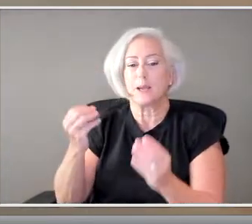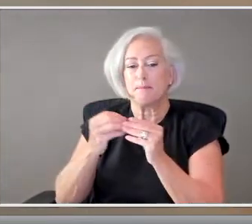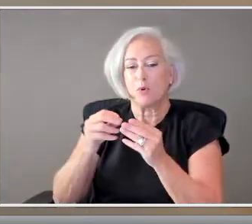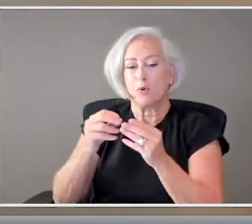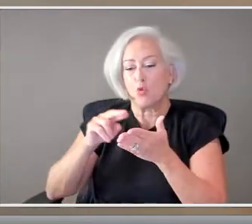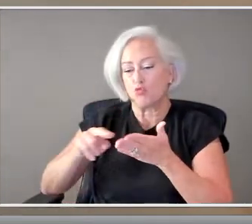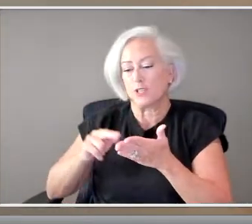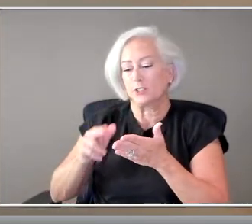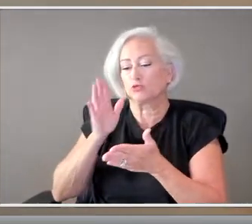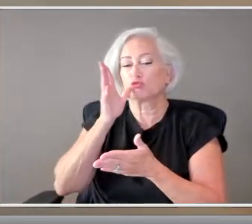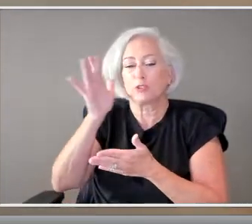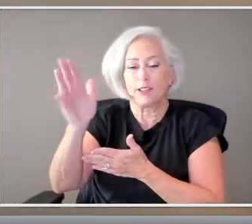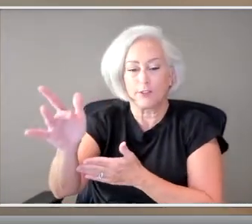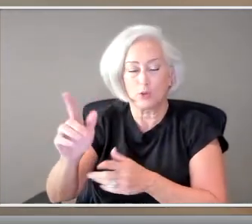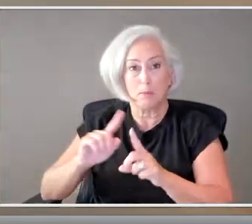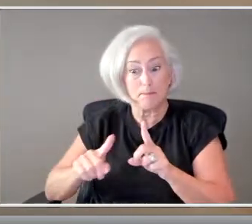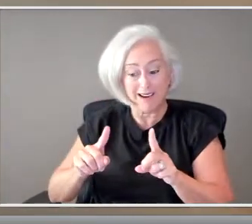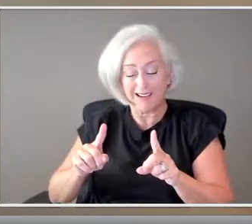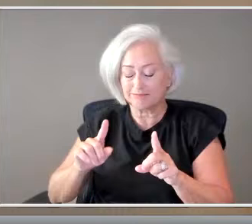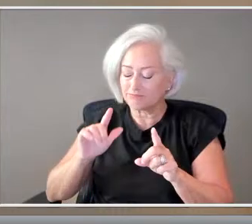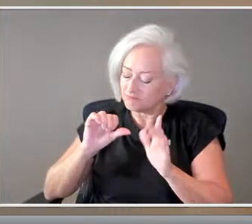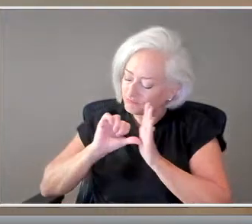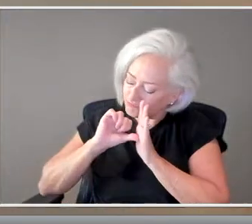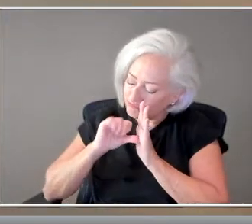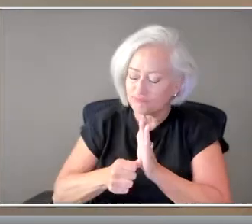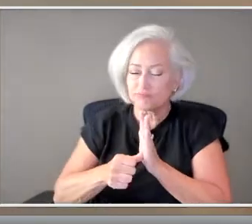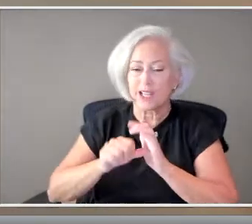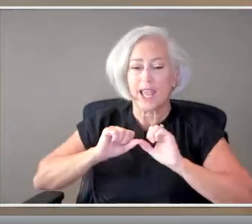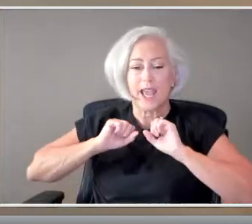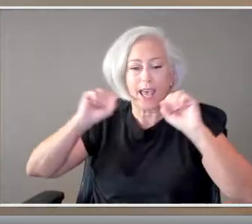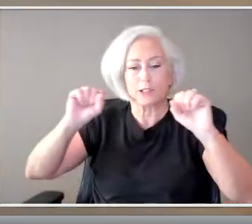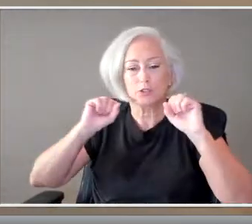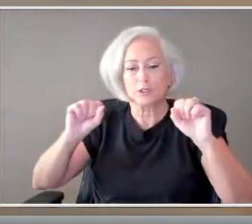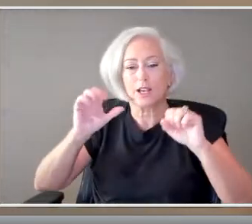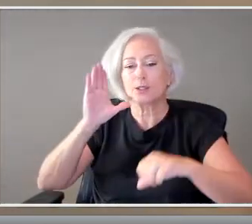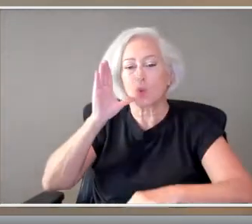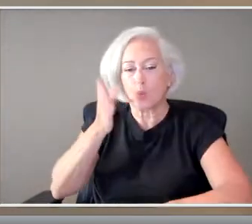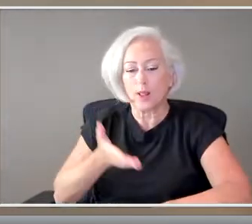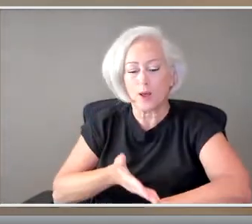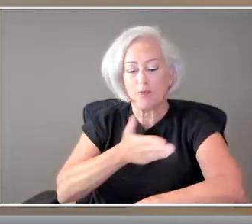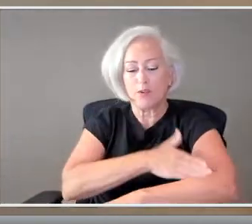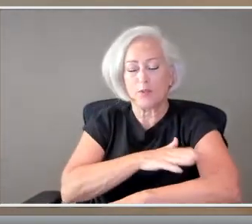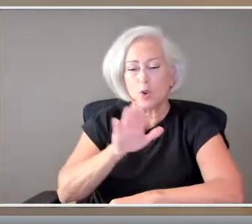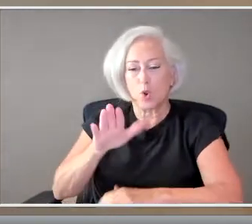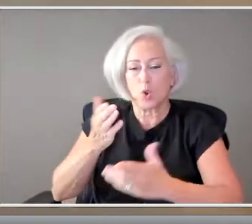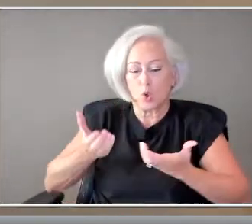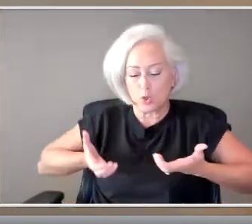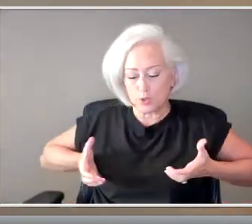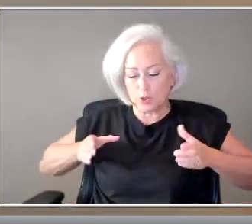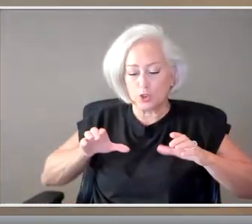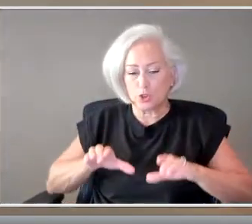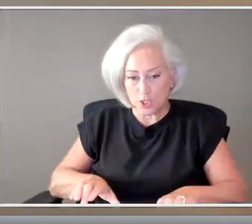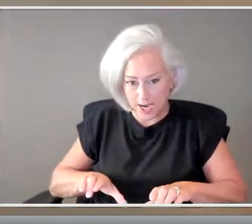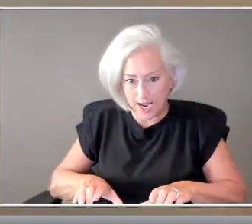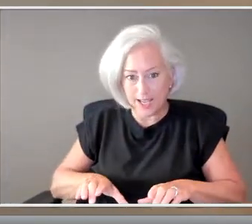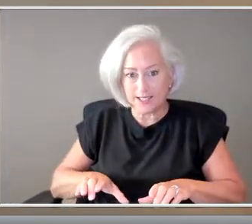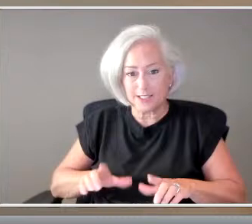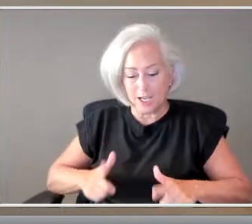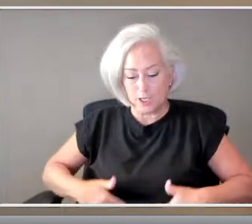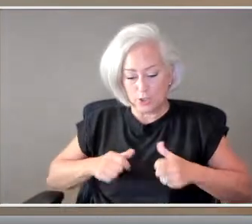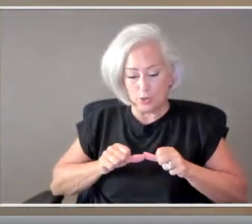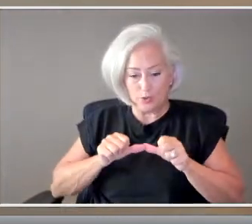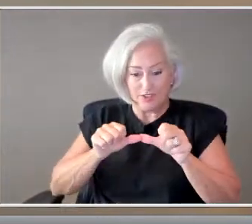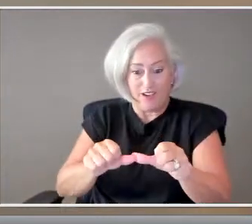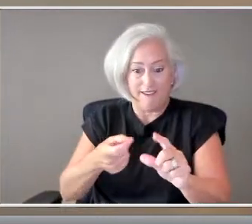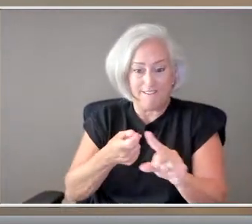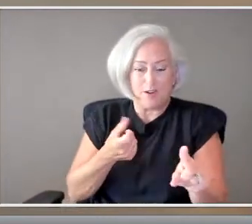any question that exercise will improve her overall chance of dying or surviving from